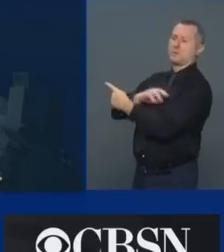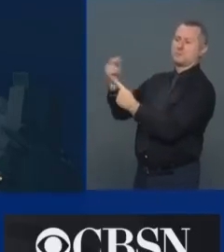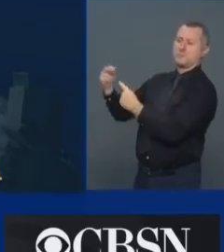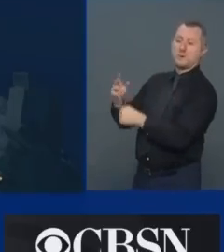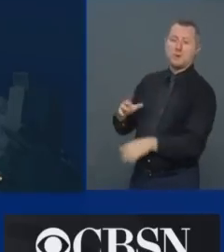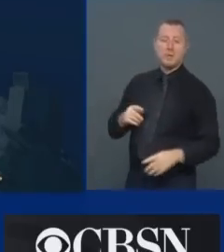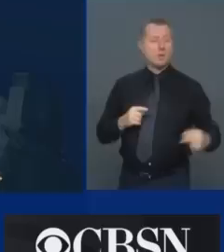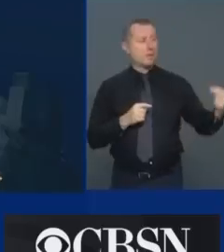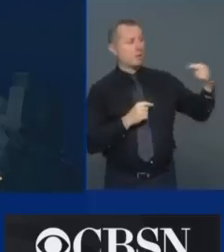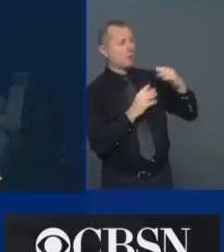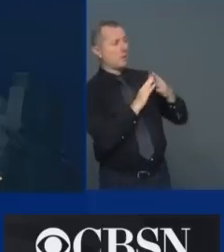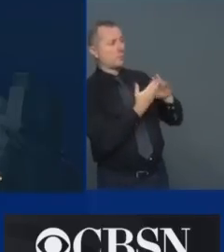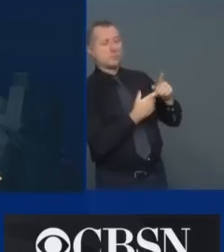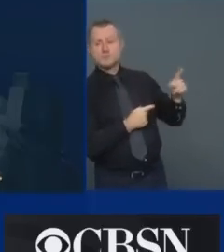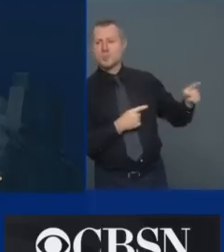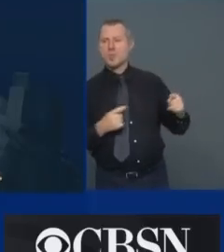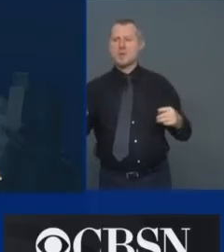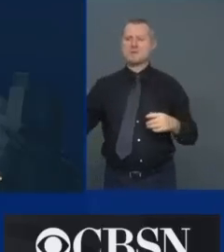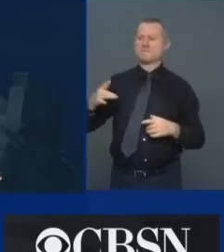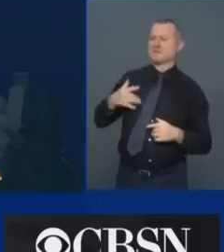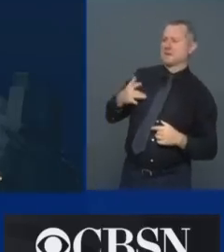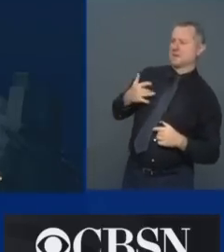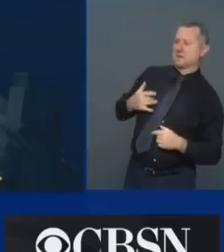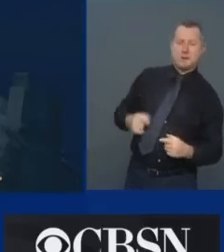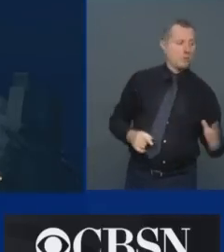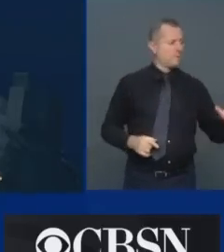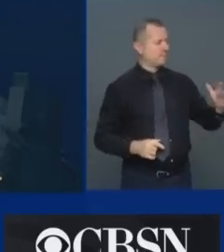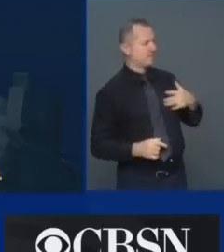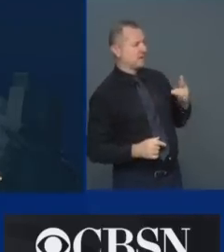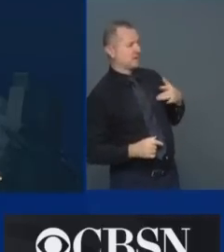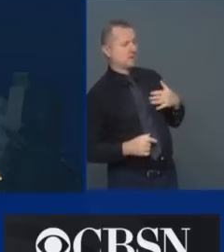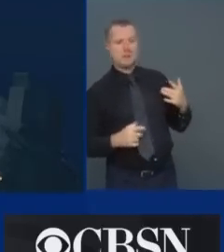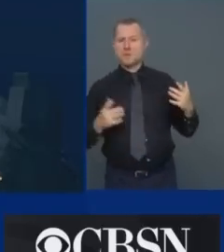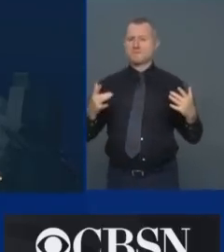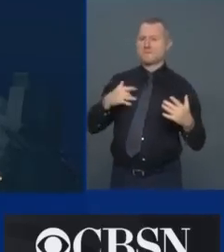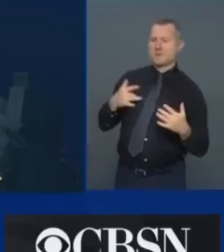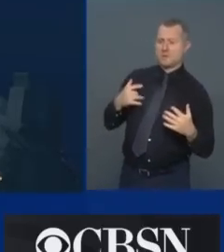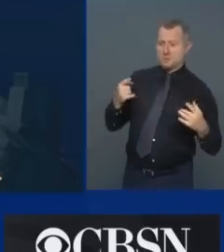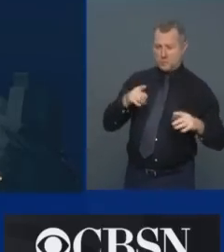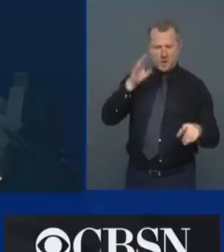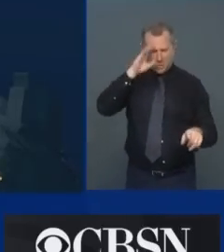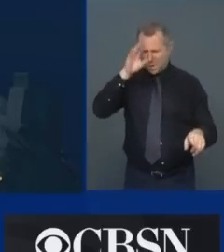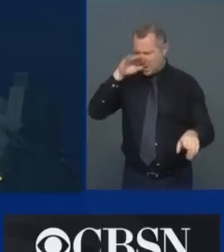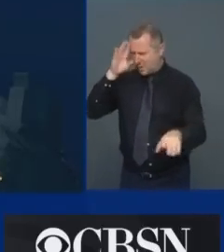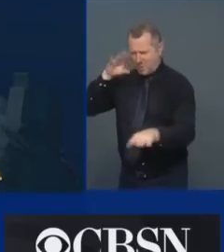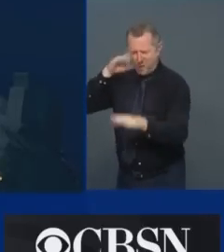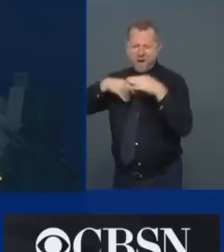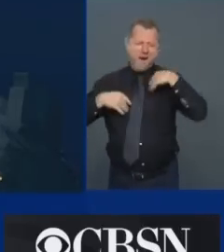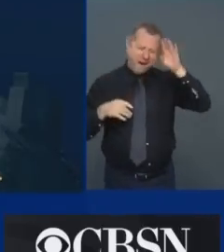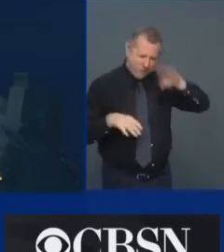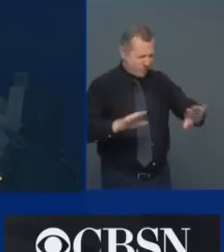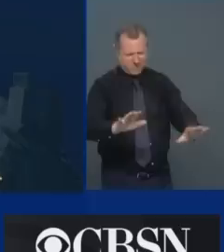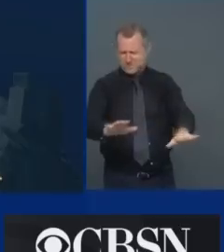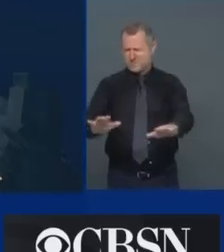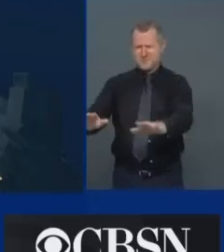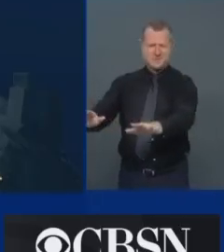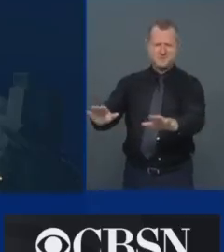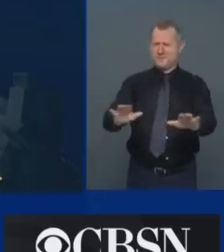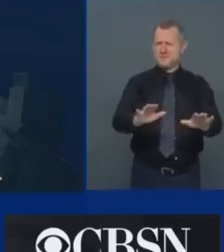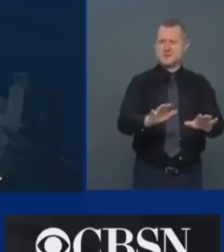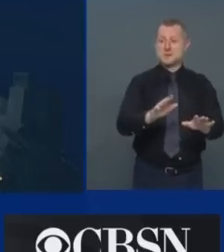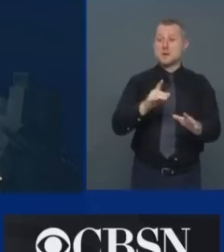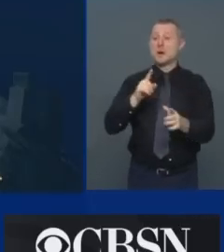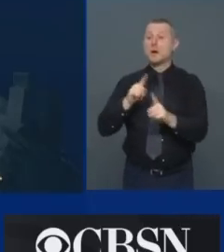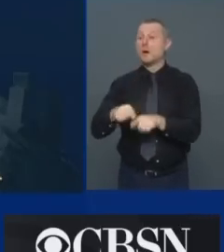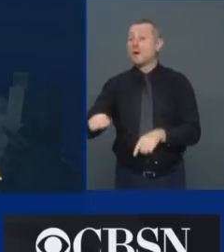this. The community feels this. I know. I know. Not resolving them helps no